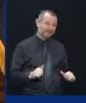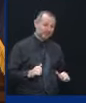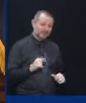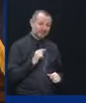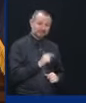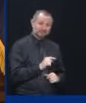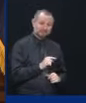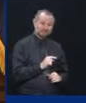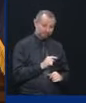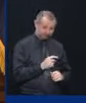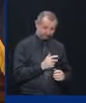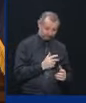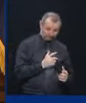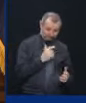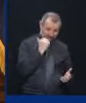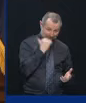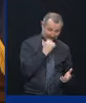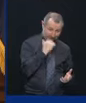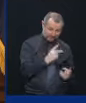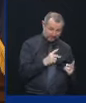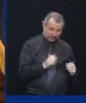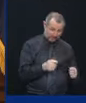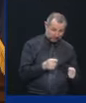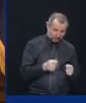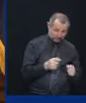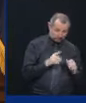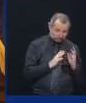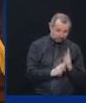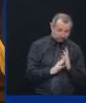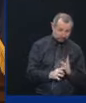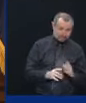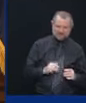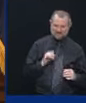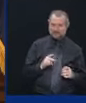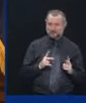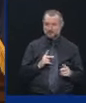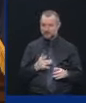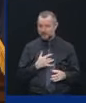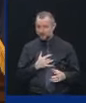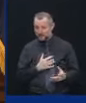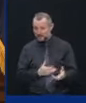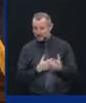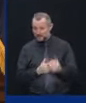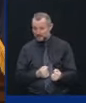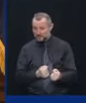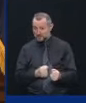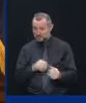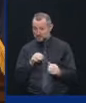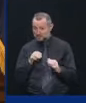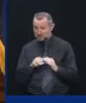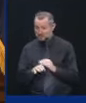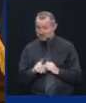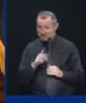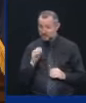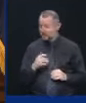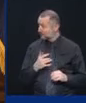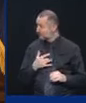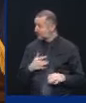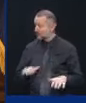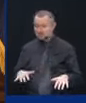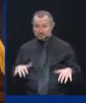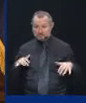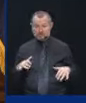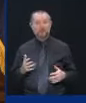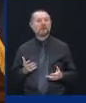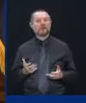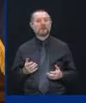practical point of view. Would I go see a play and sit in a playhouse with 150 people? If